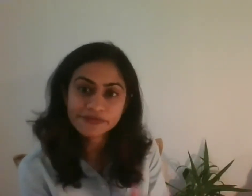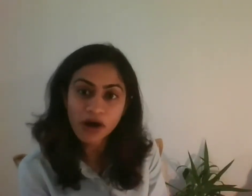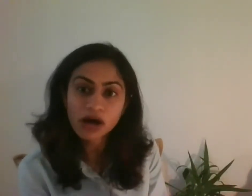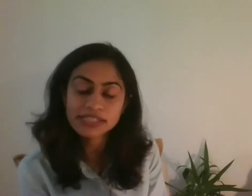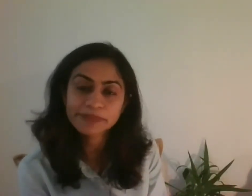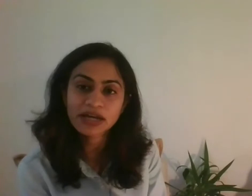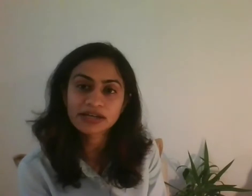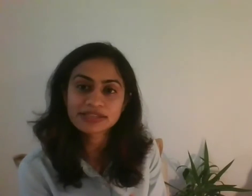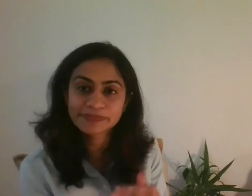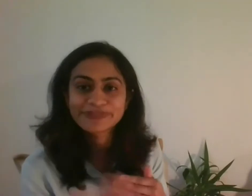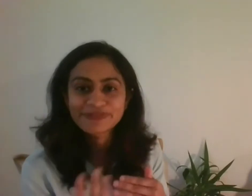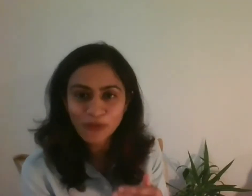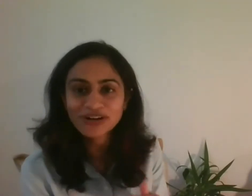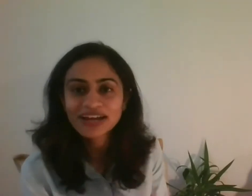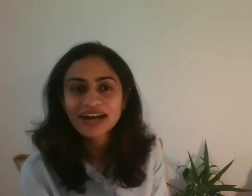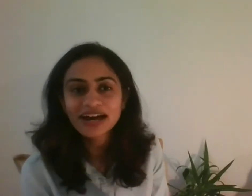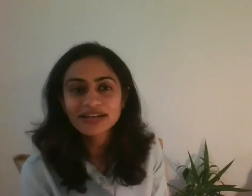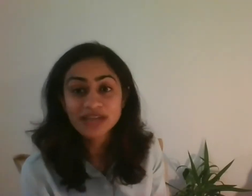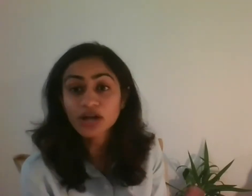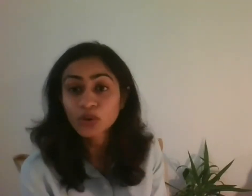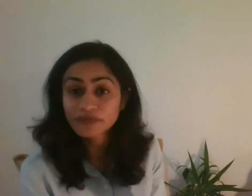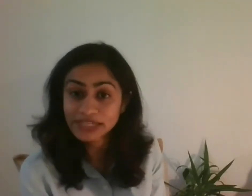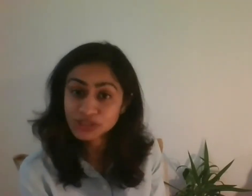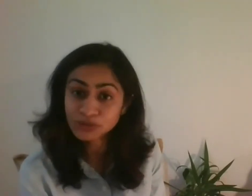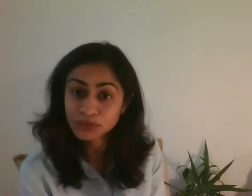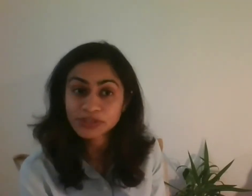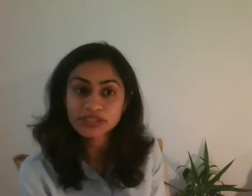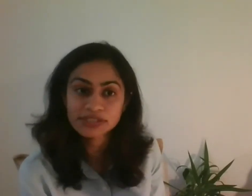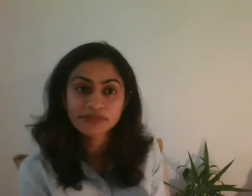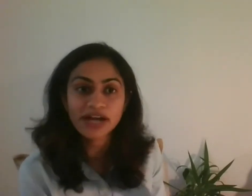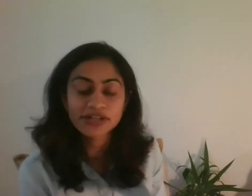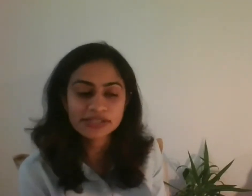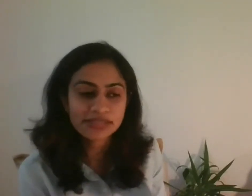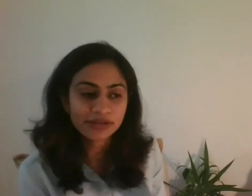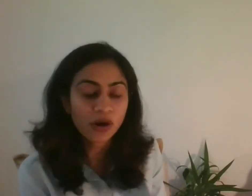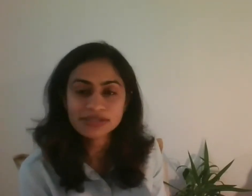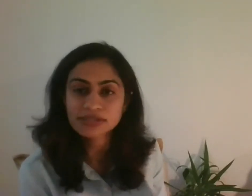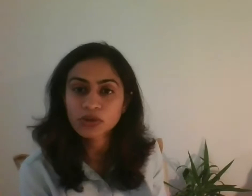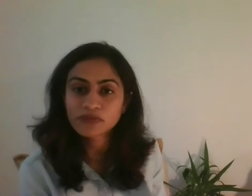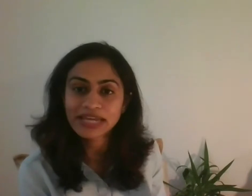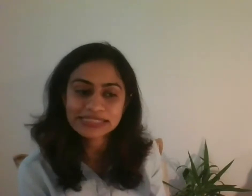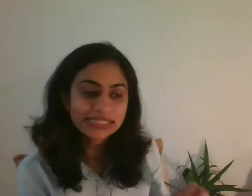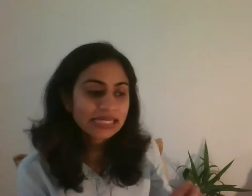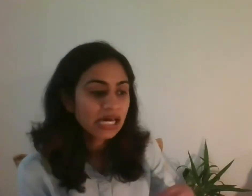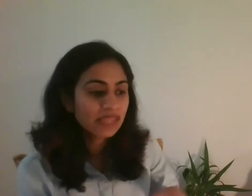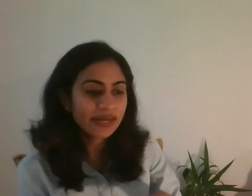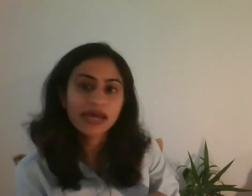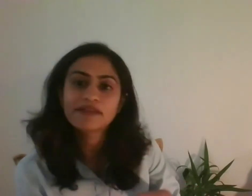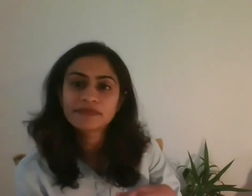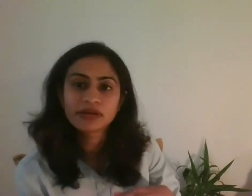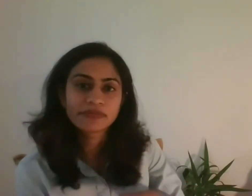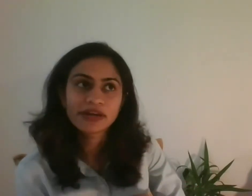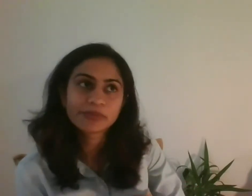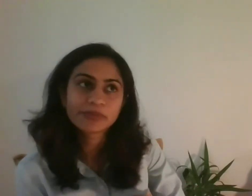this far is because before SARS-CoV-2, which is the virus that causes COVID-19, there